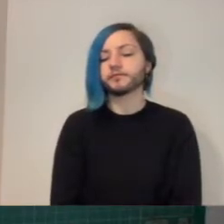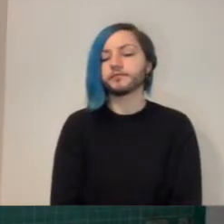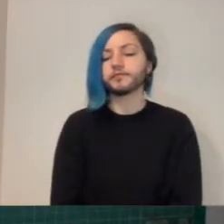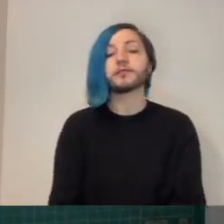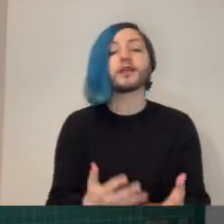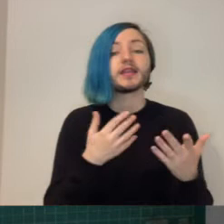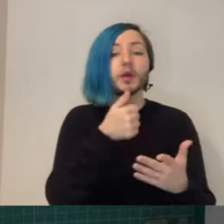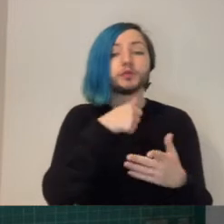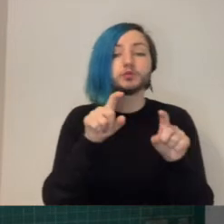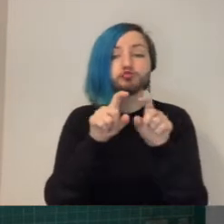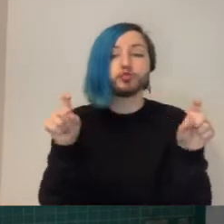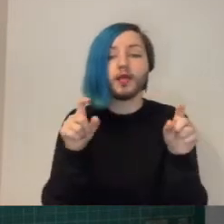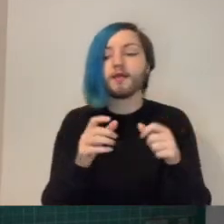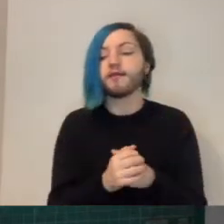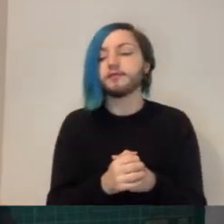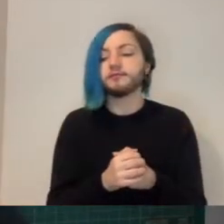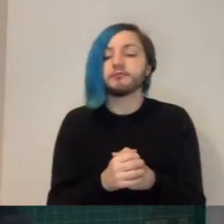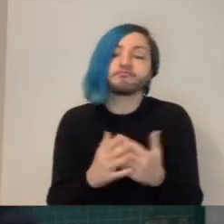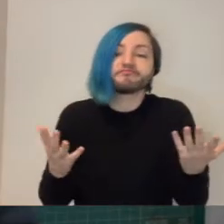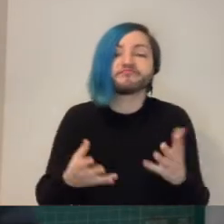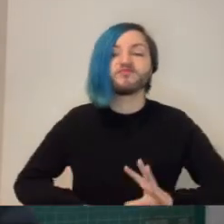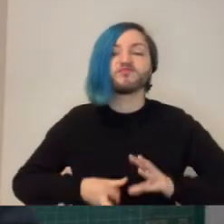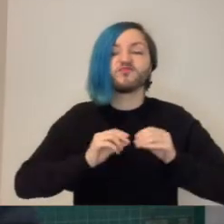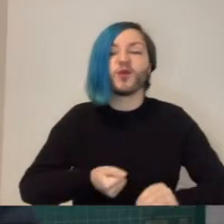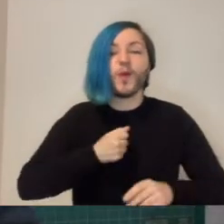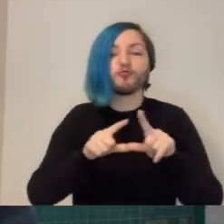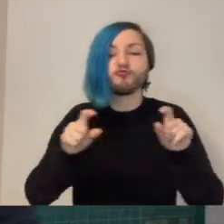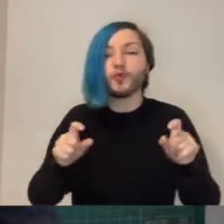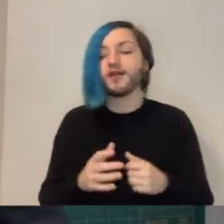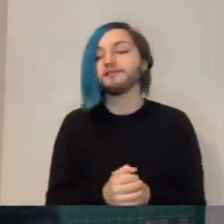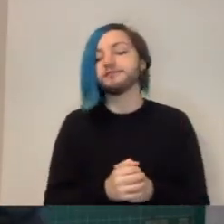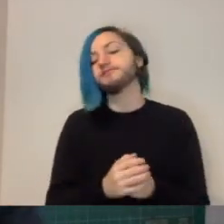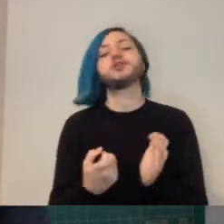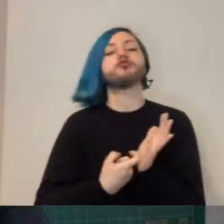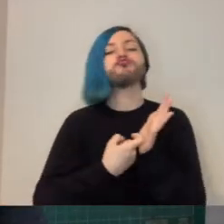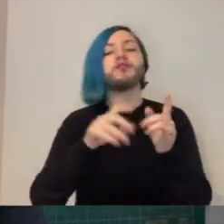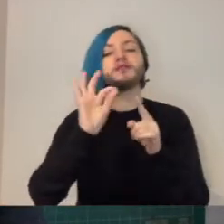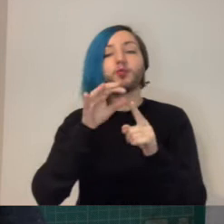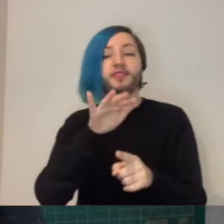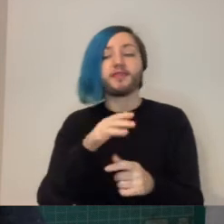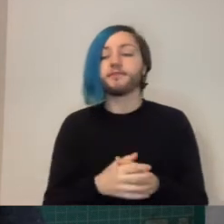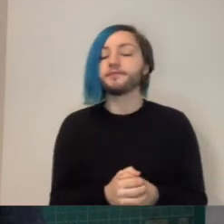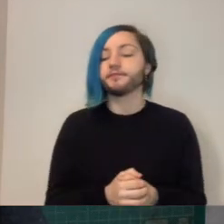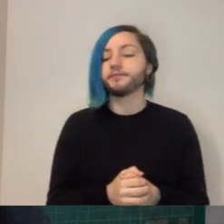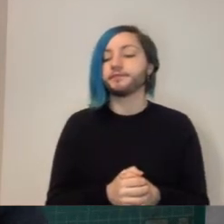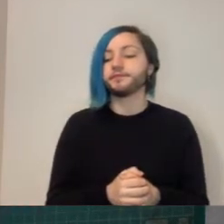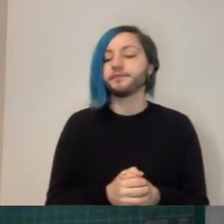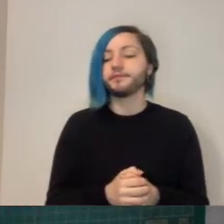And what I will do, I can then go to my ruler. Well, makeshift ruler. It's got my reference points there.